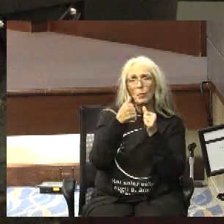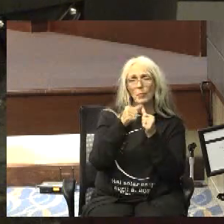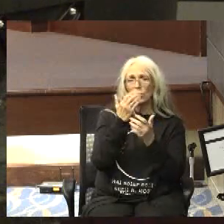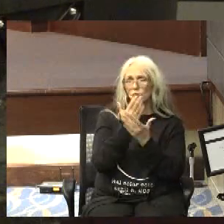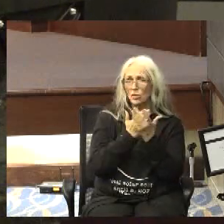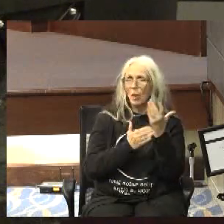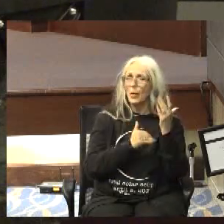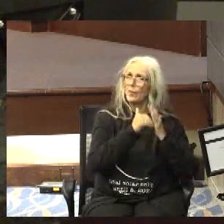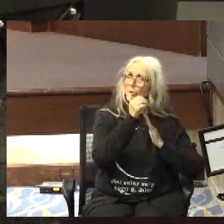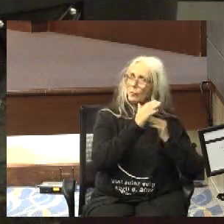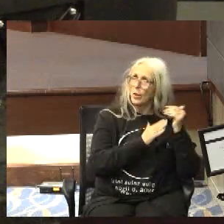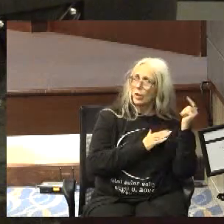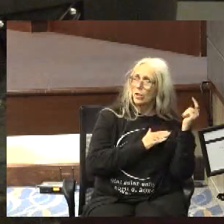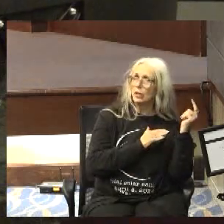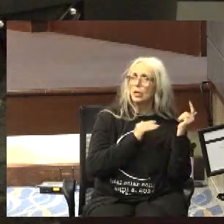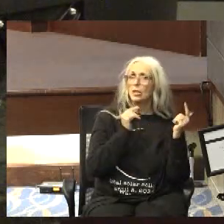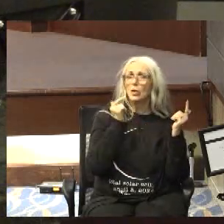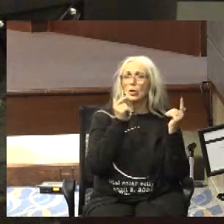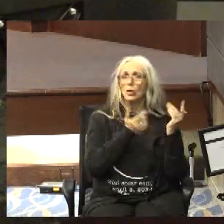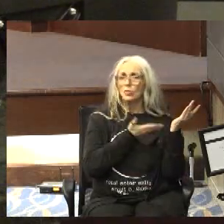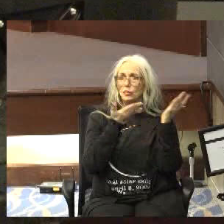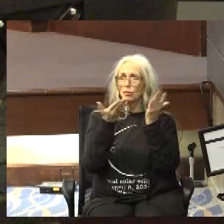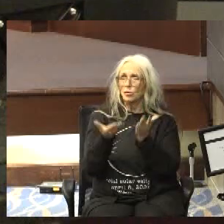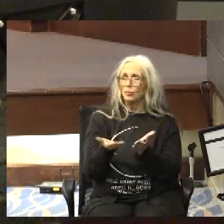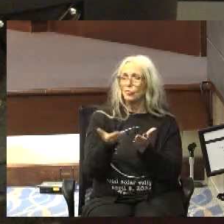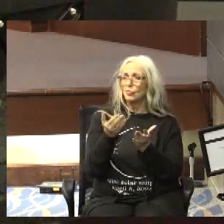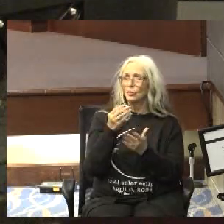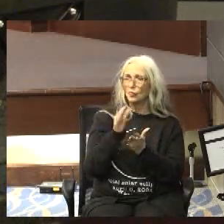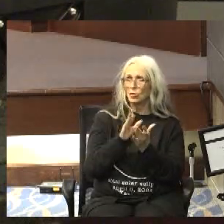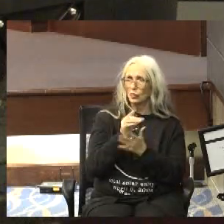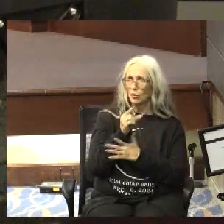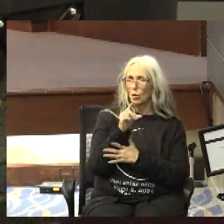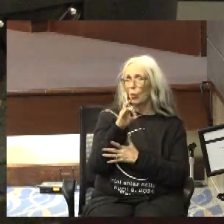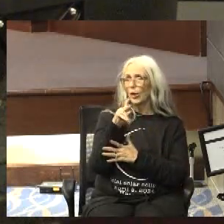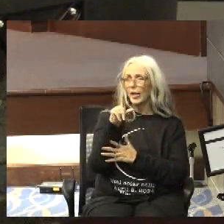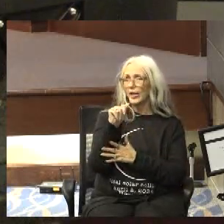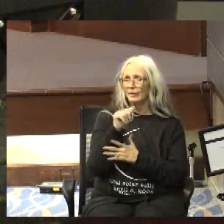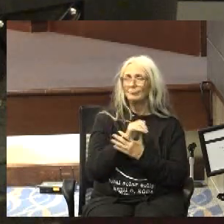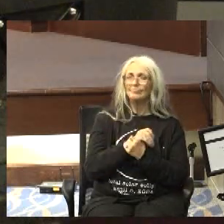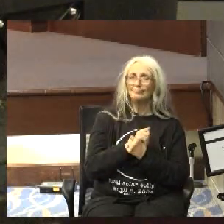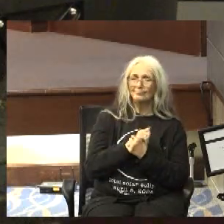buildings to Glory and the Schmidhauser family.